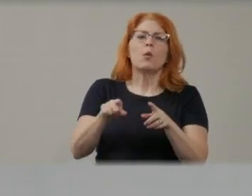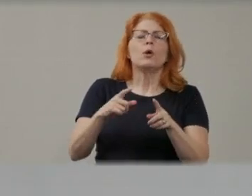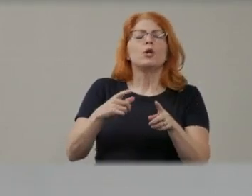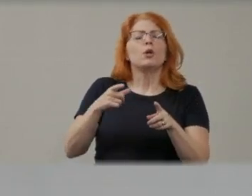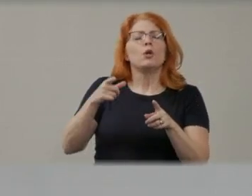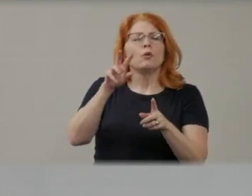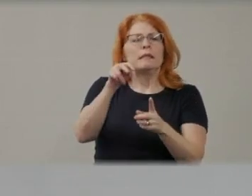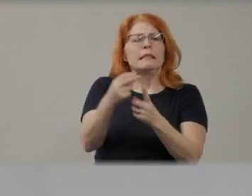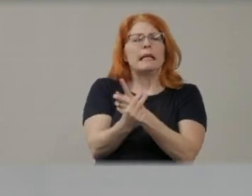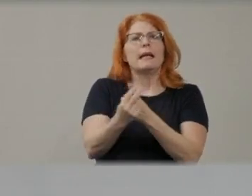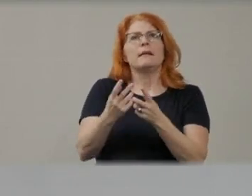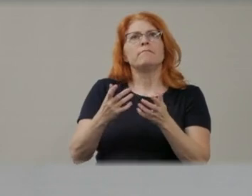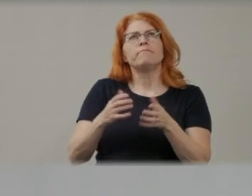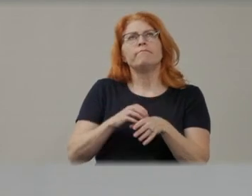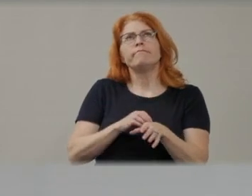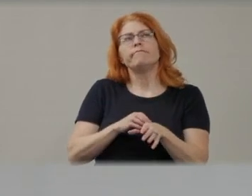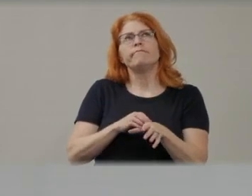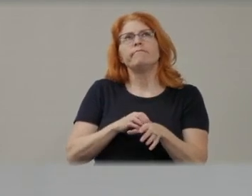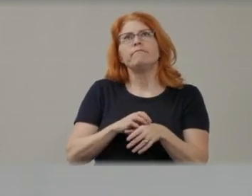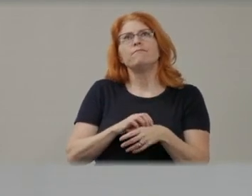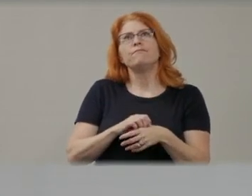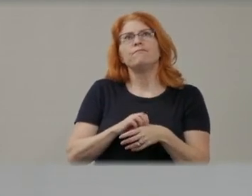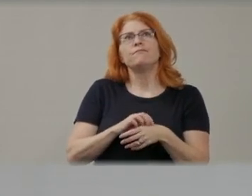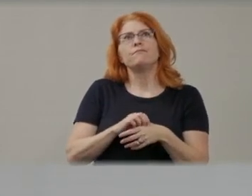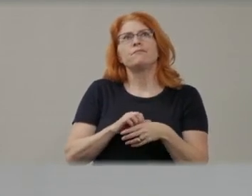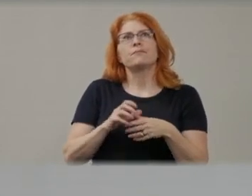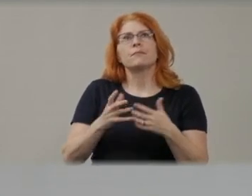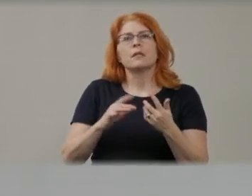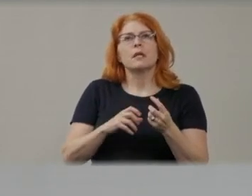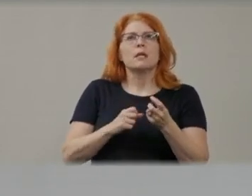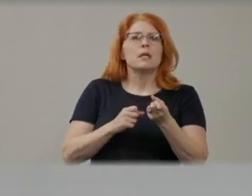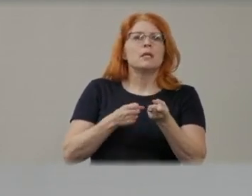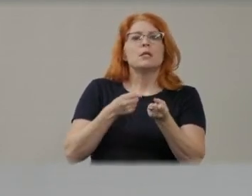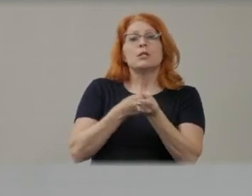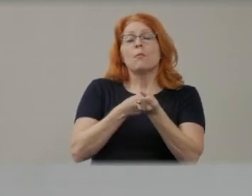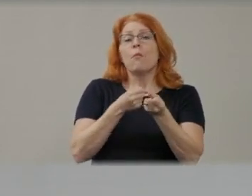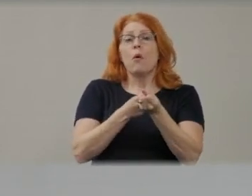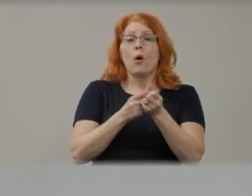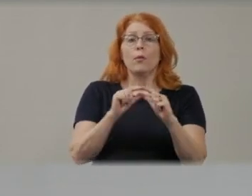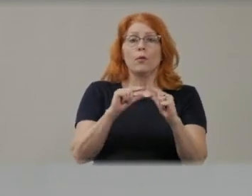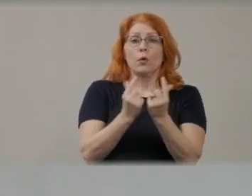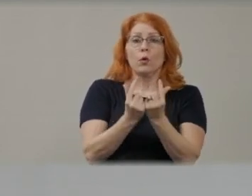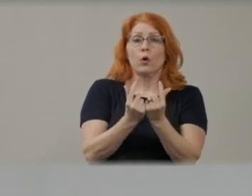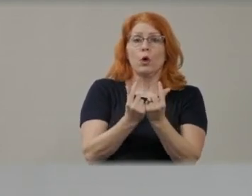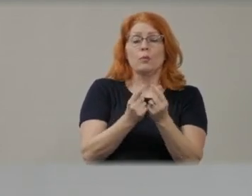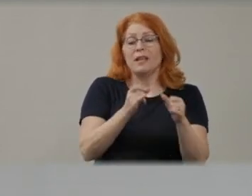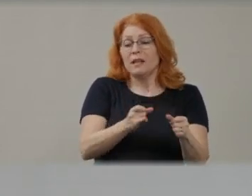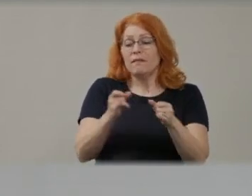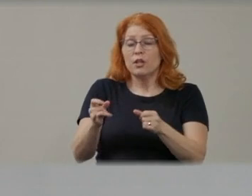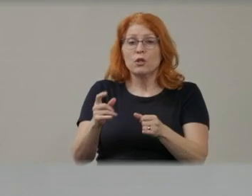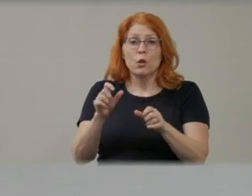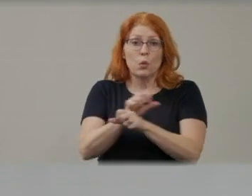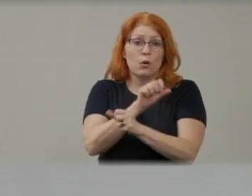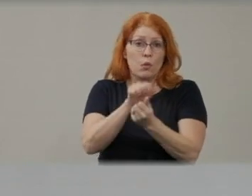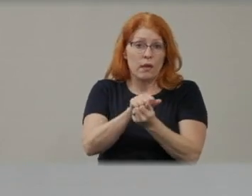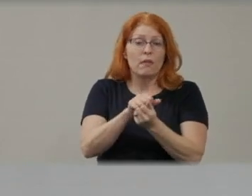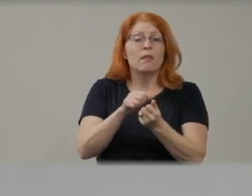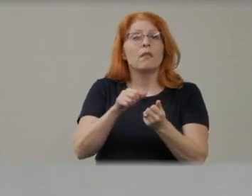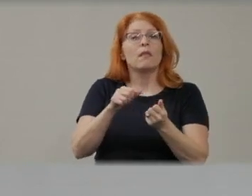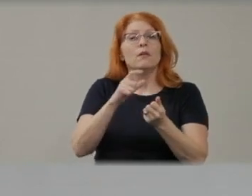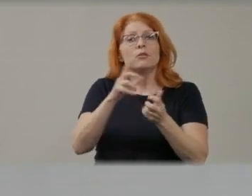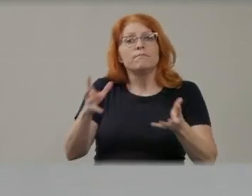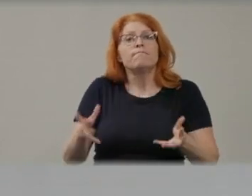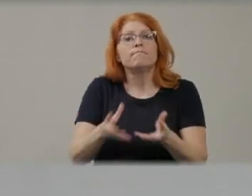as being able to support the groups that you work with, the individuals that you work with, to promote